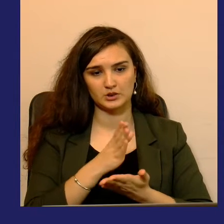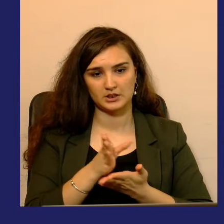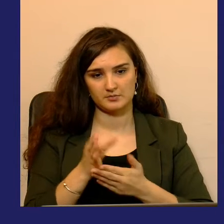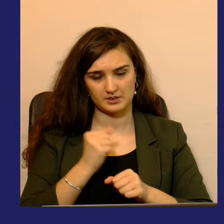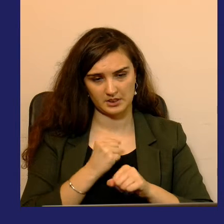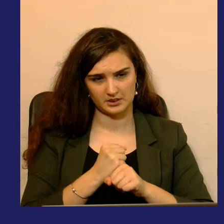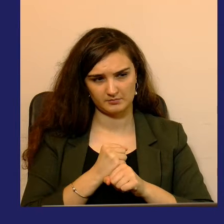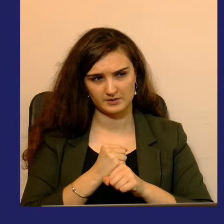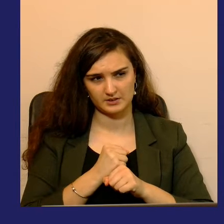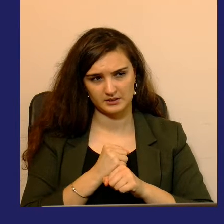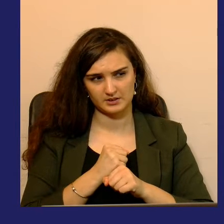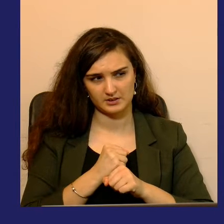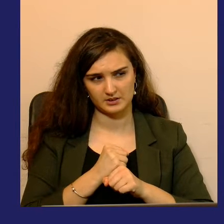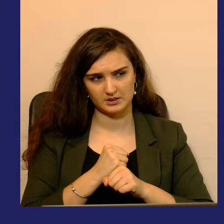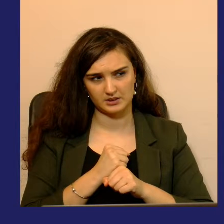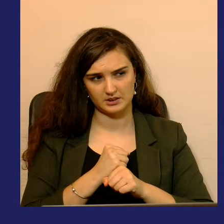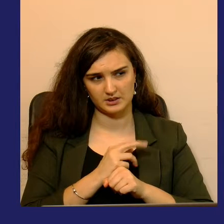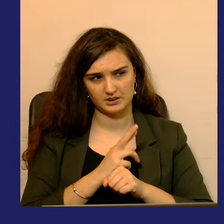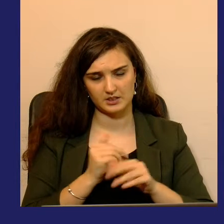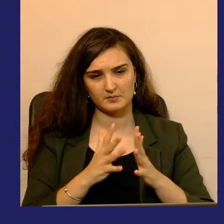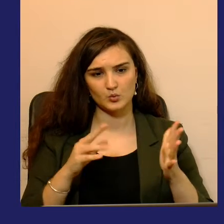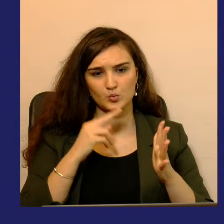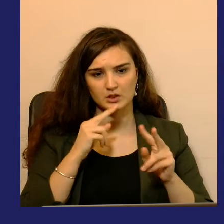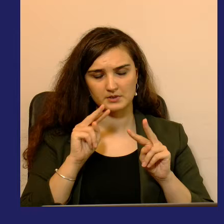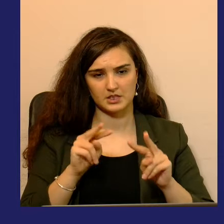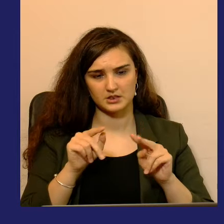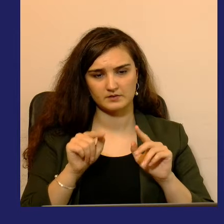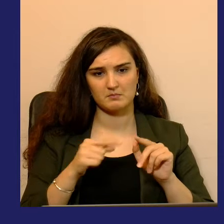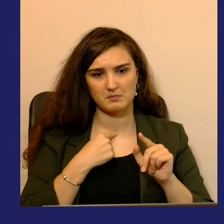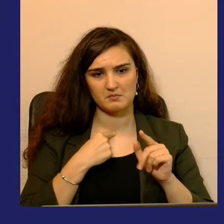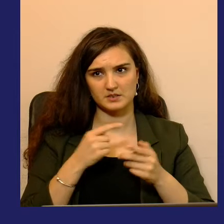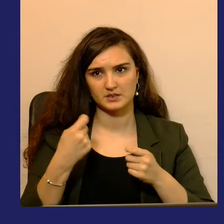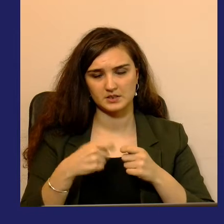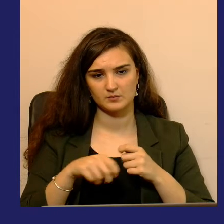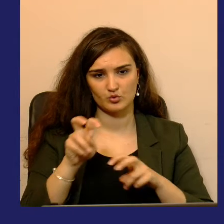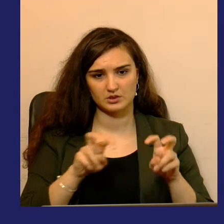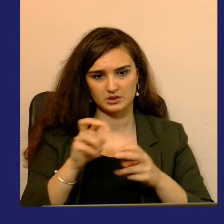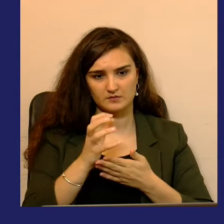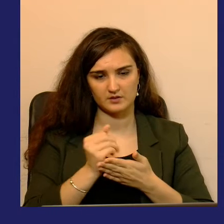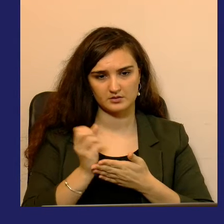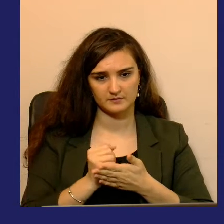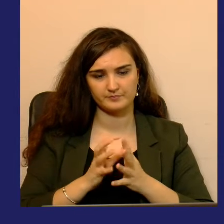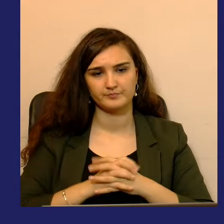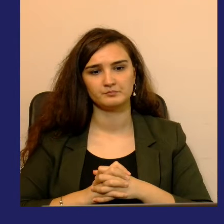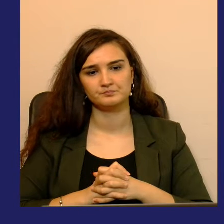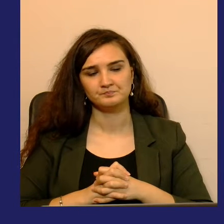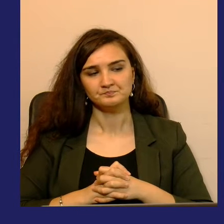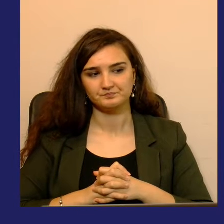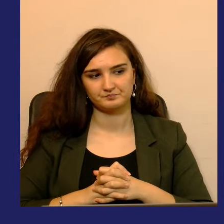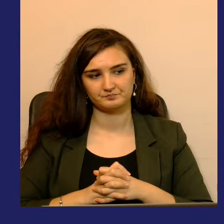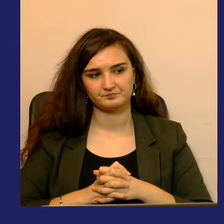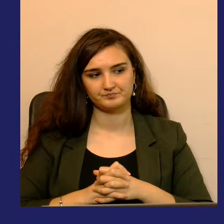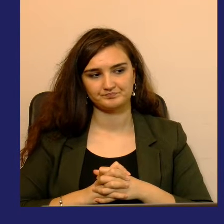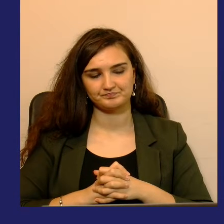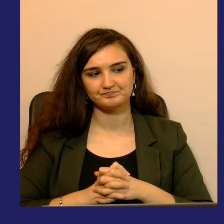and putting ruling party in a more preferential situation